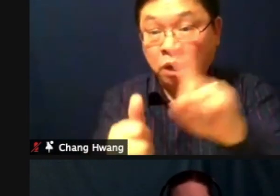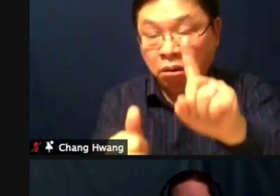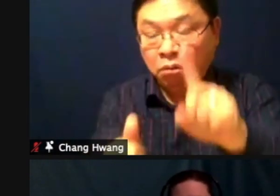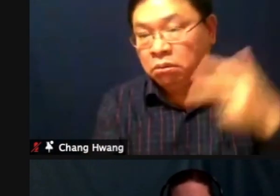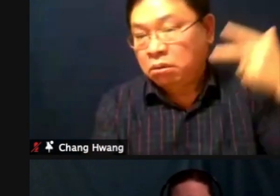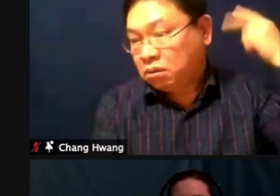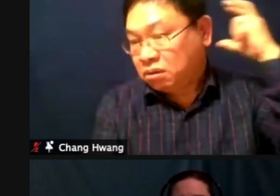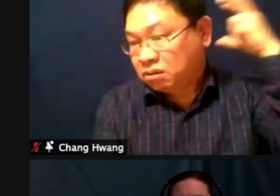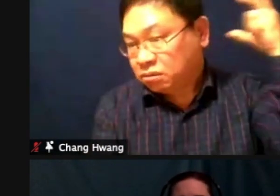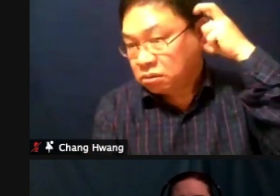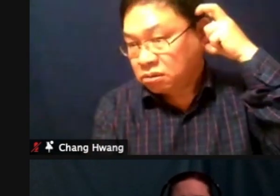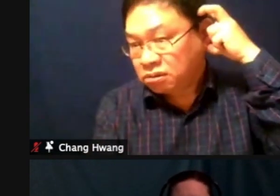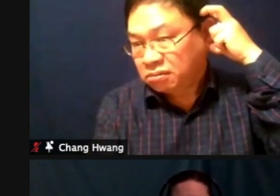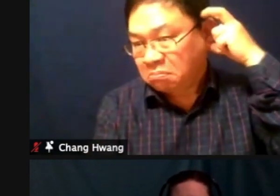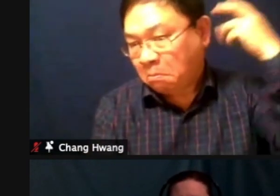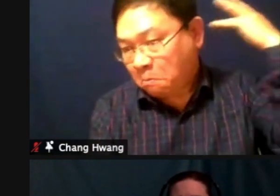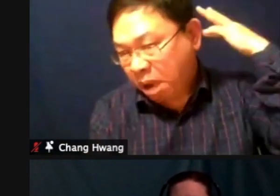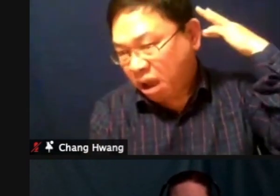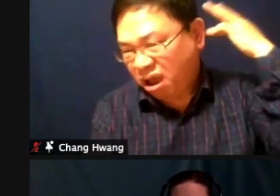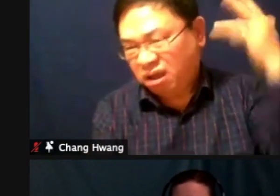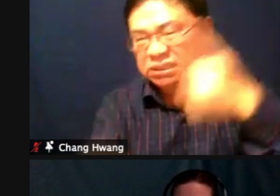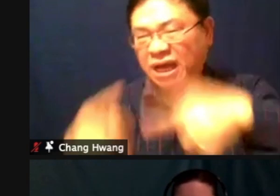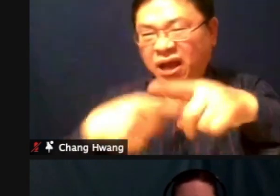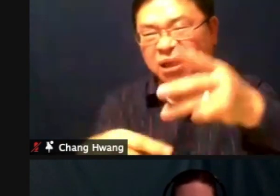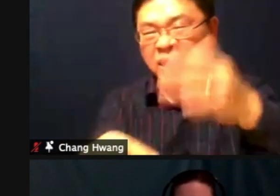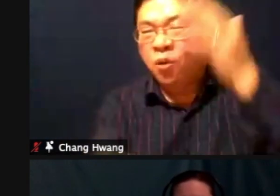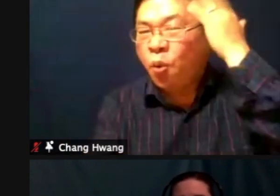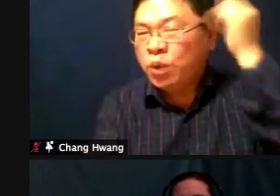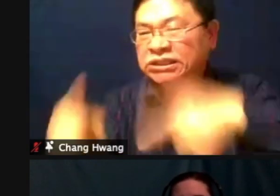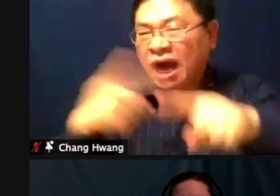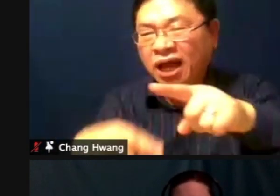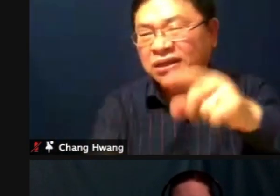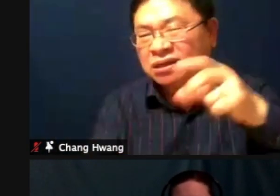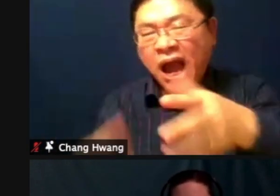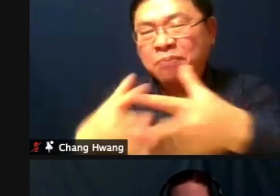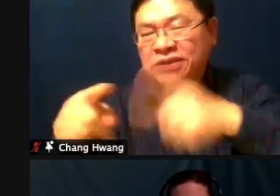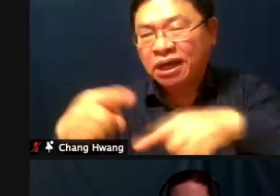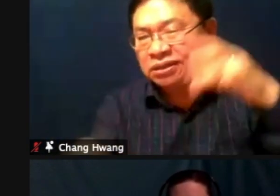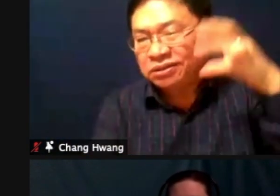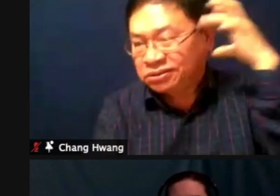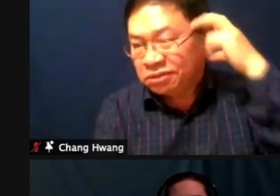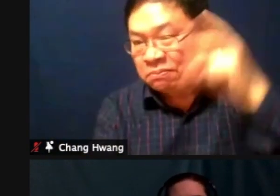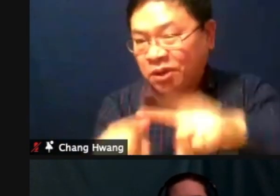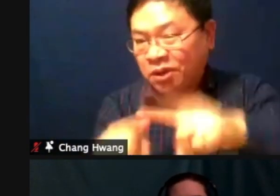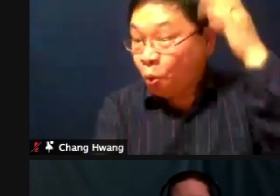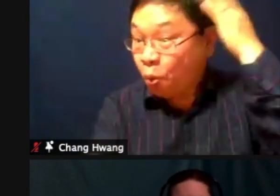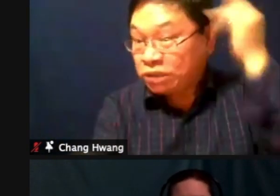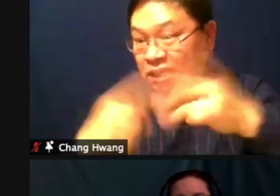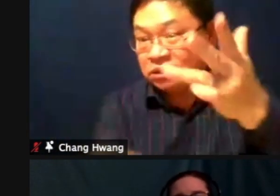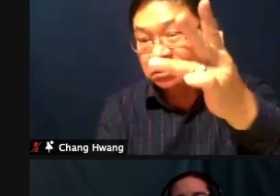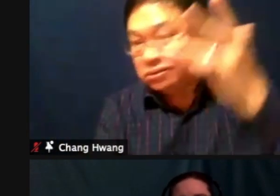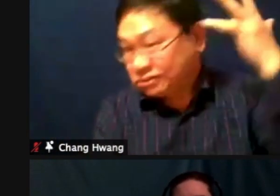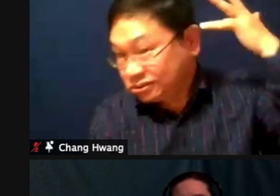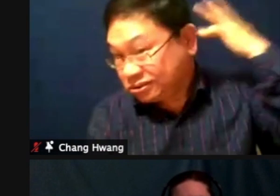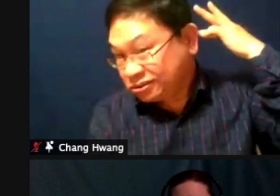students at birth, they meet in the hospital first and they are given a cochlear implant before they've even had a